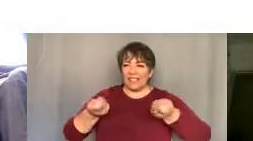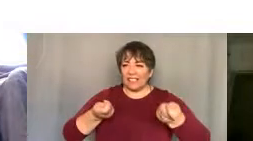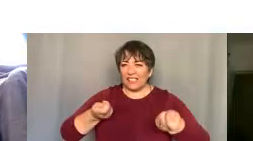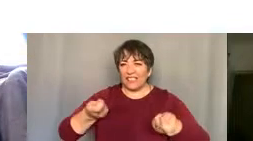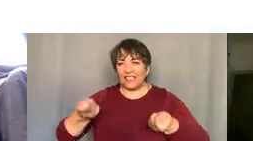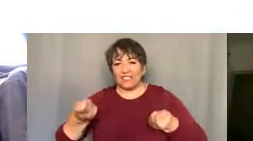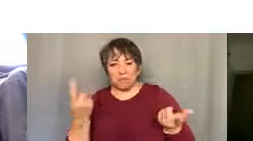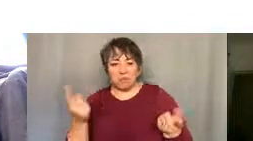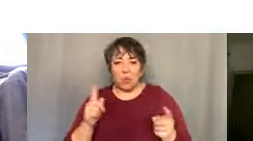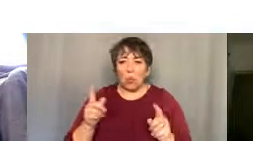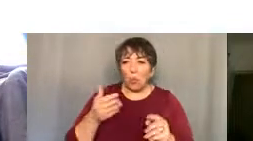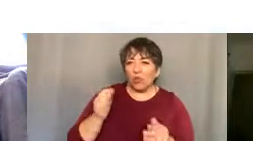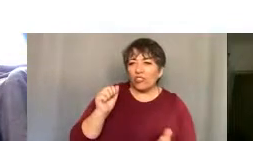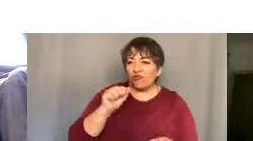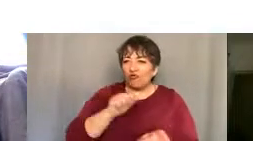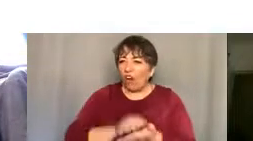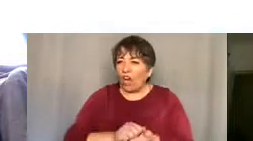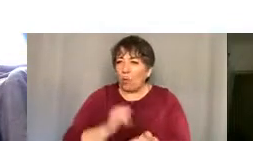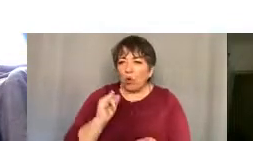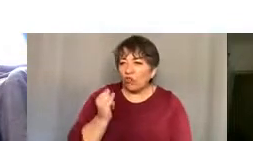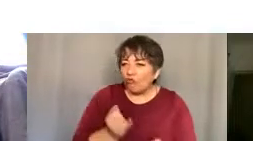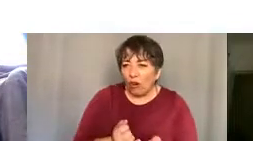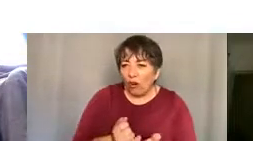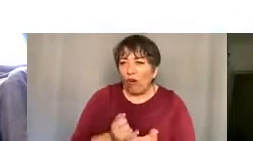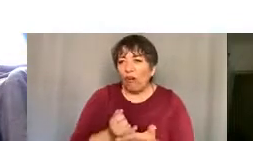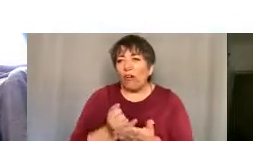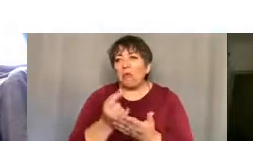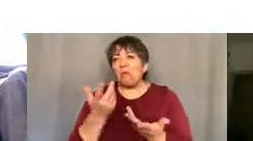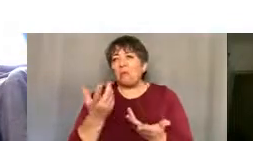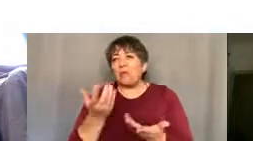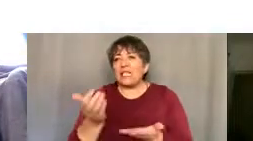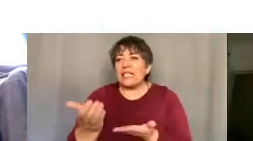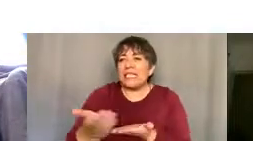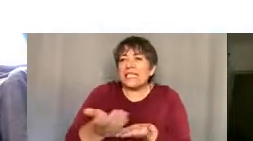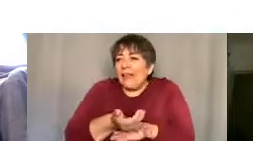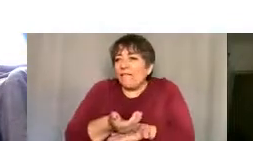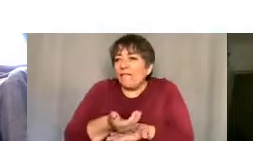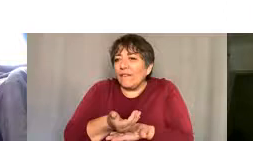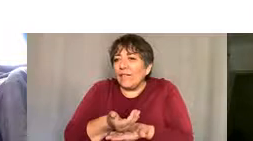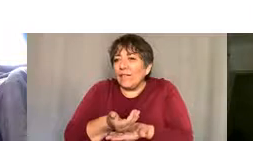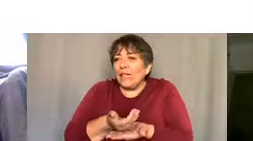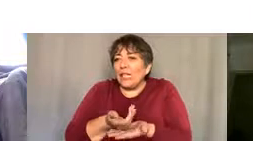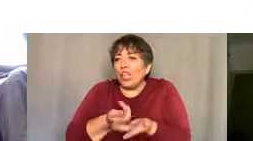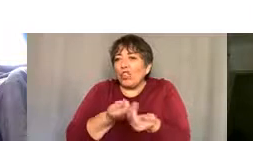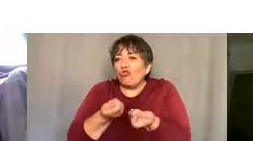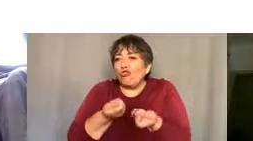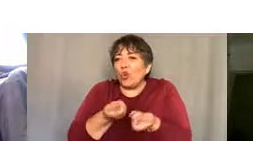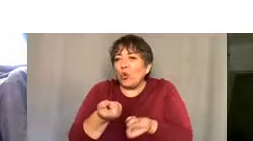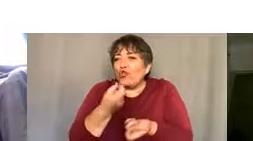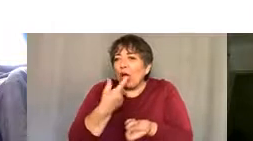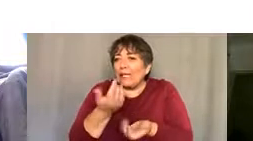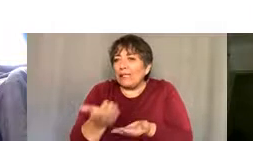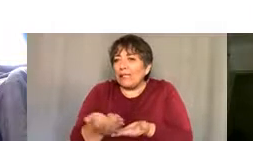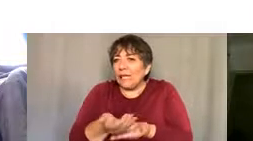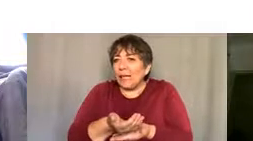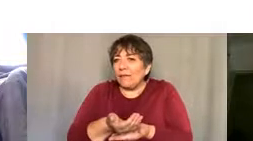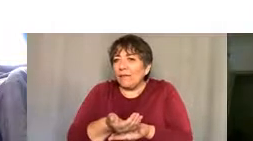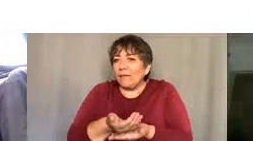So things like some of the medicine safety, controlled drugs regulations, right care, looking